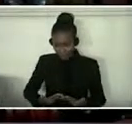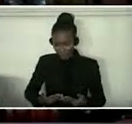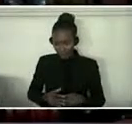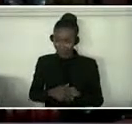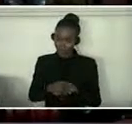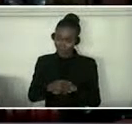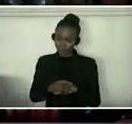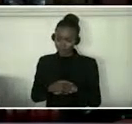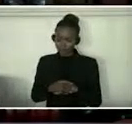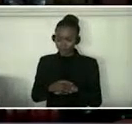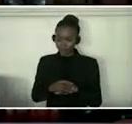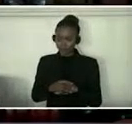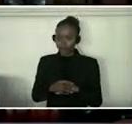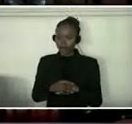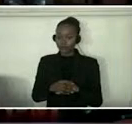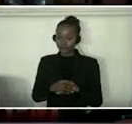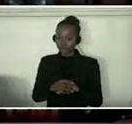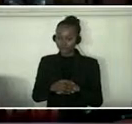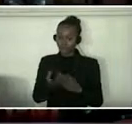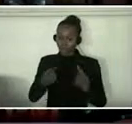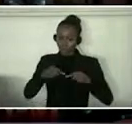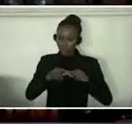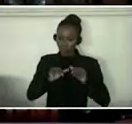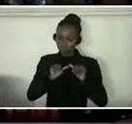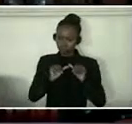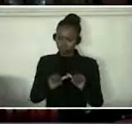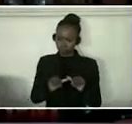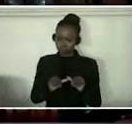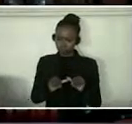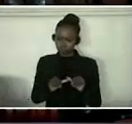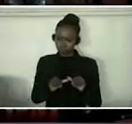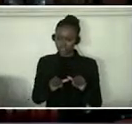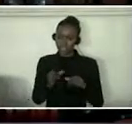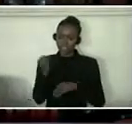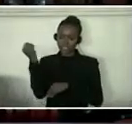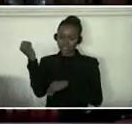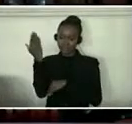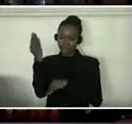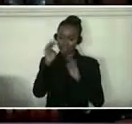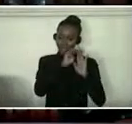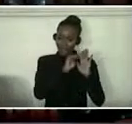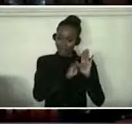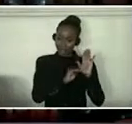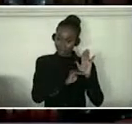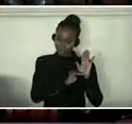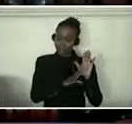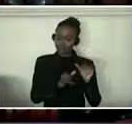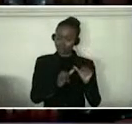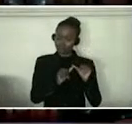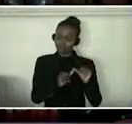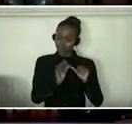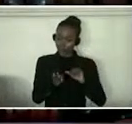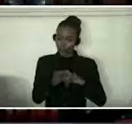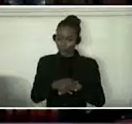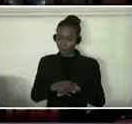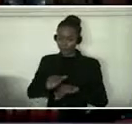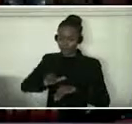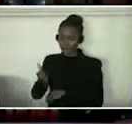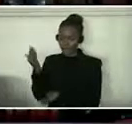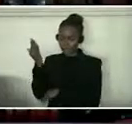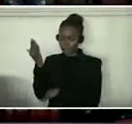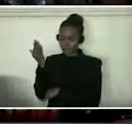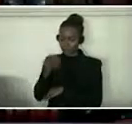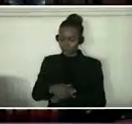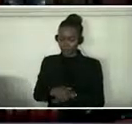colleagues would want to continue with our speakers list the next speaker